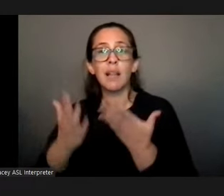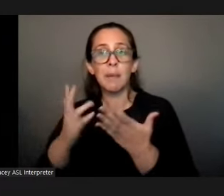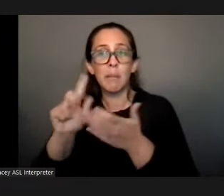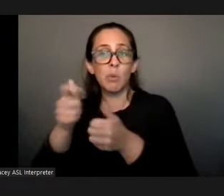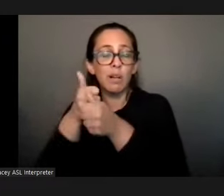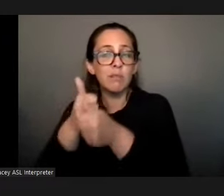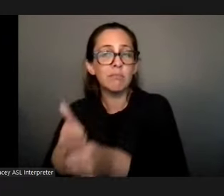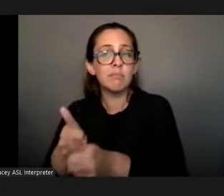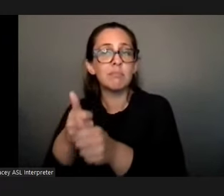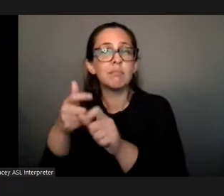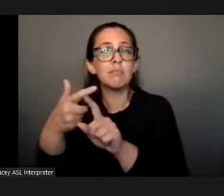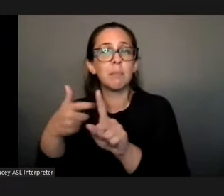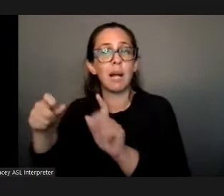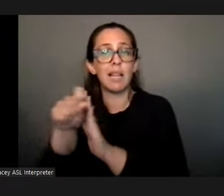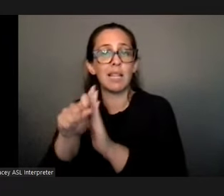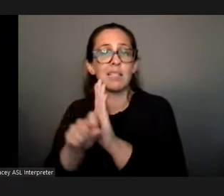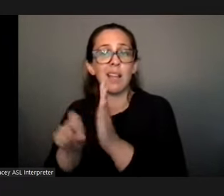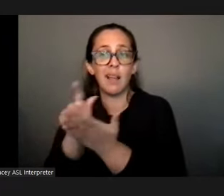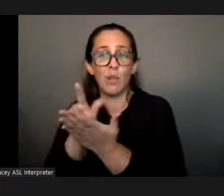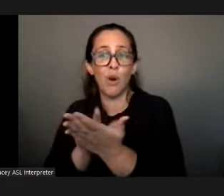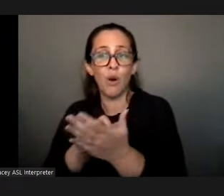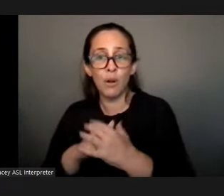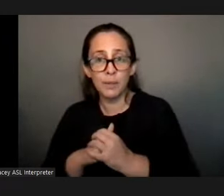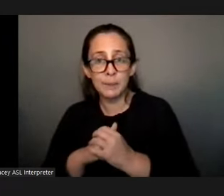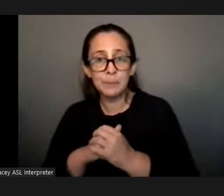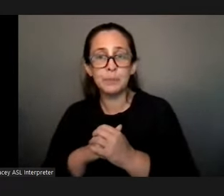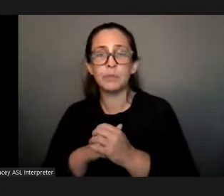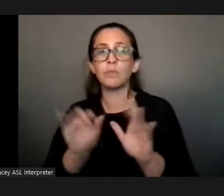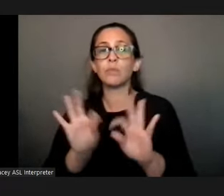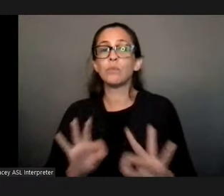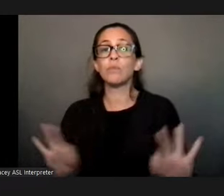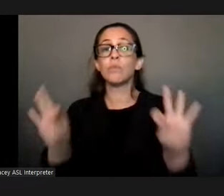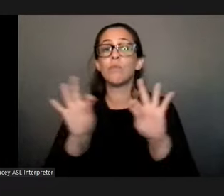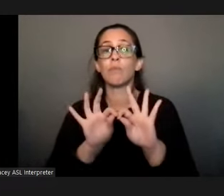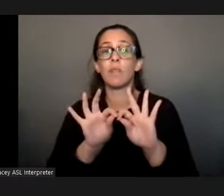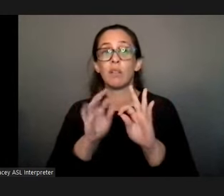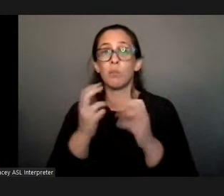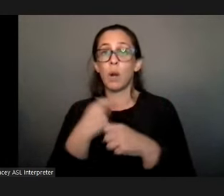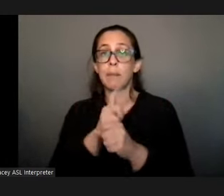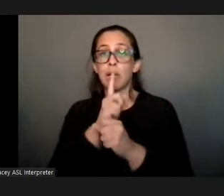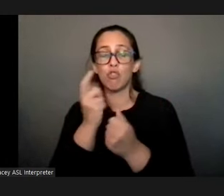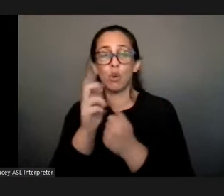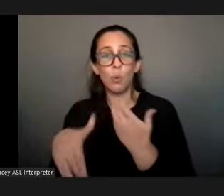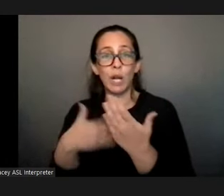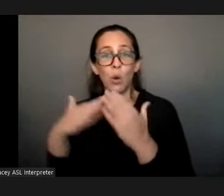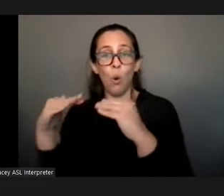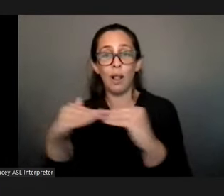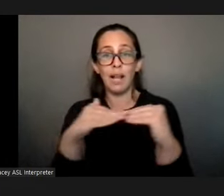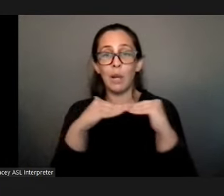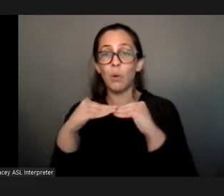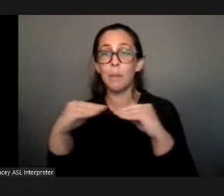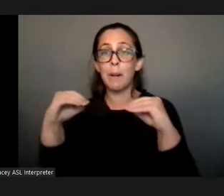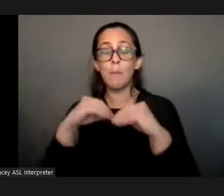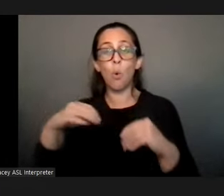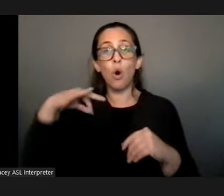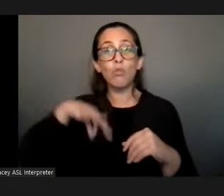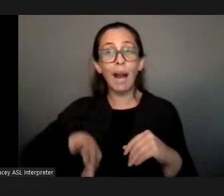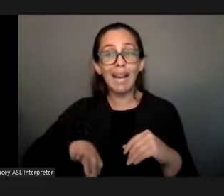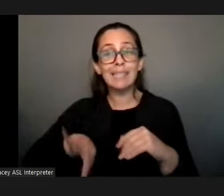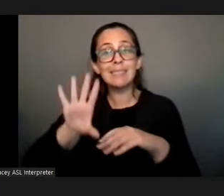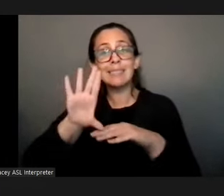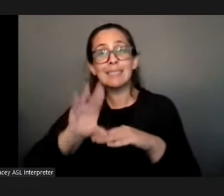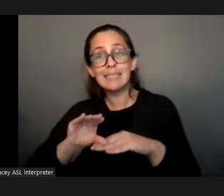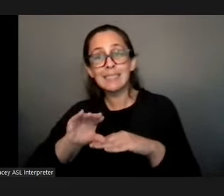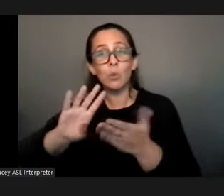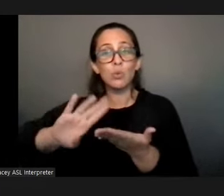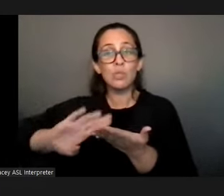enabling state legislation. Importantly, all else being equal, the more credits, discounts, and/or exemptions that are given,